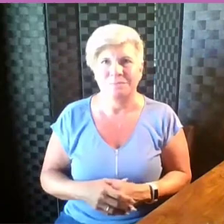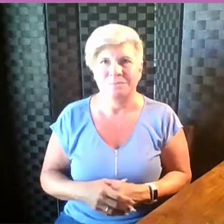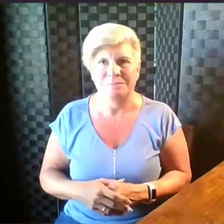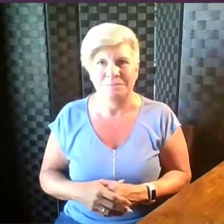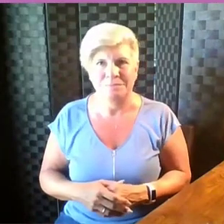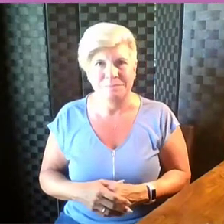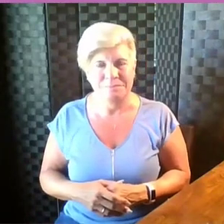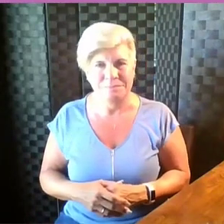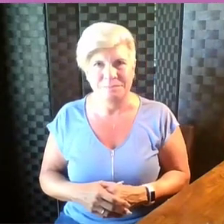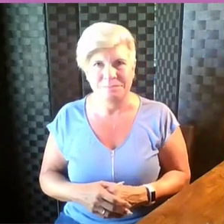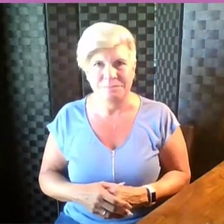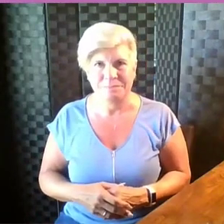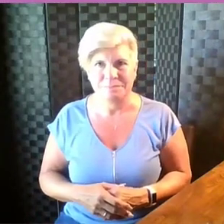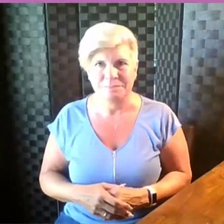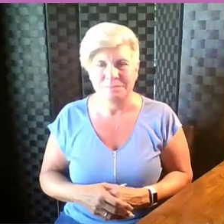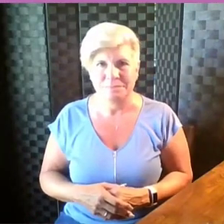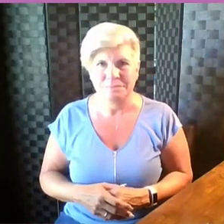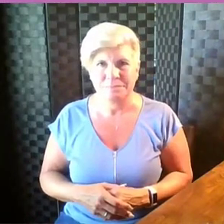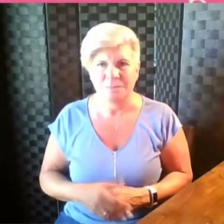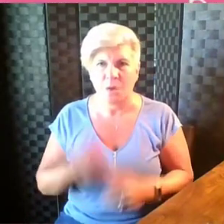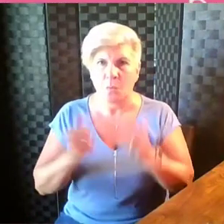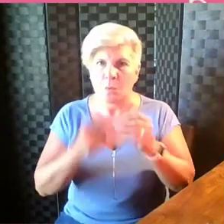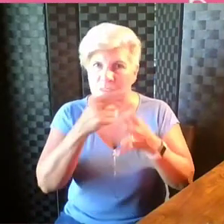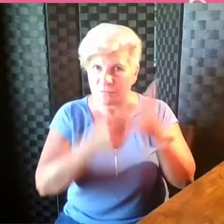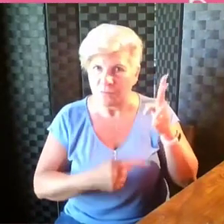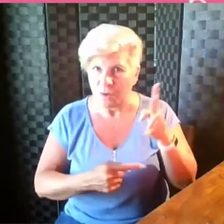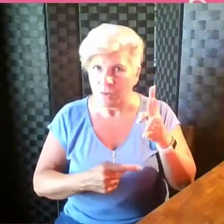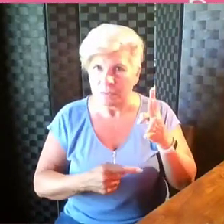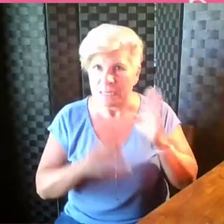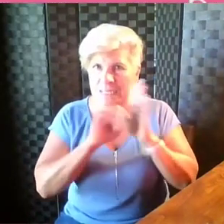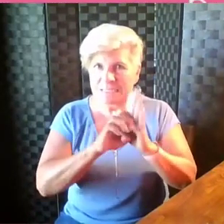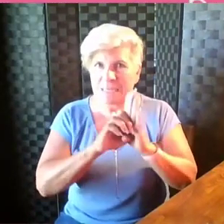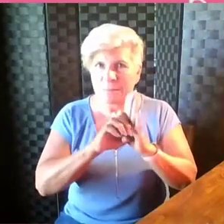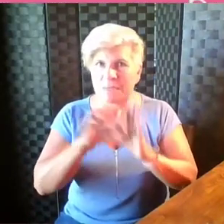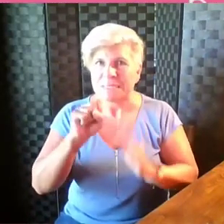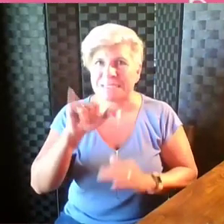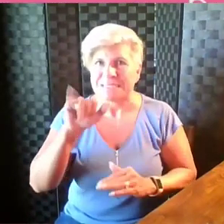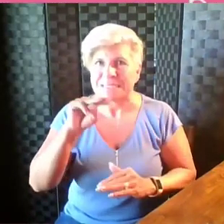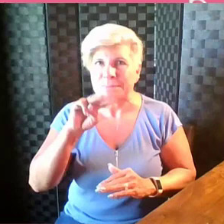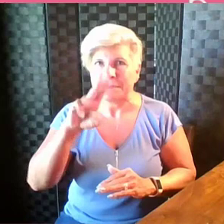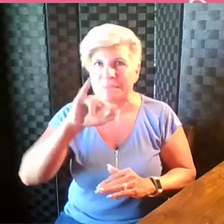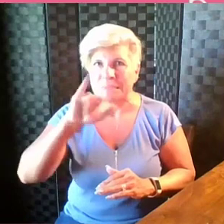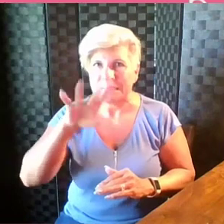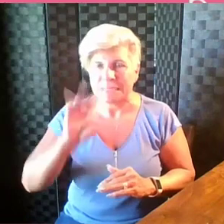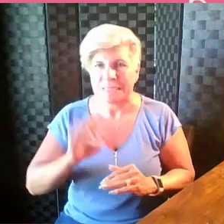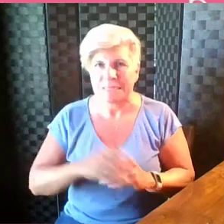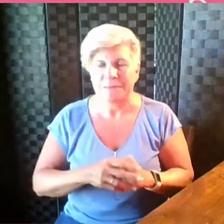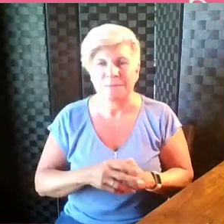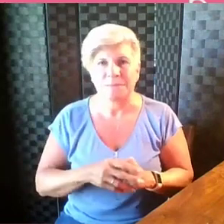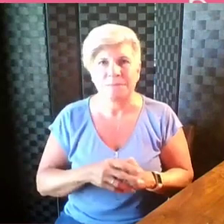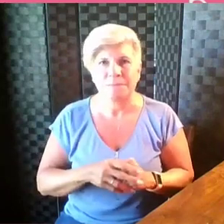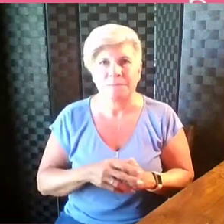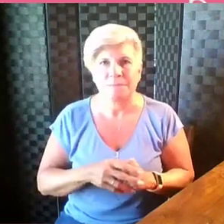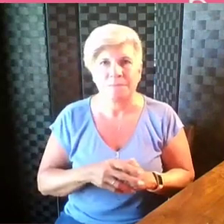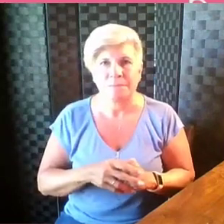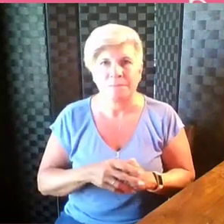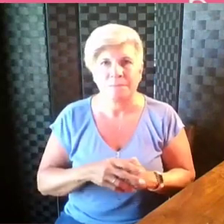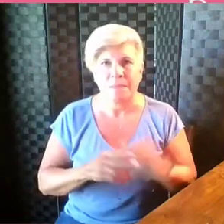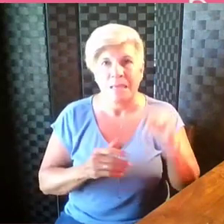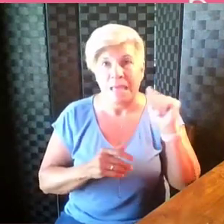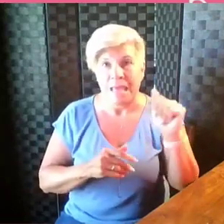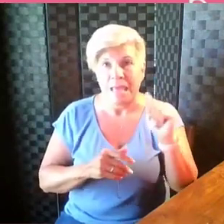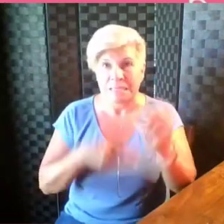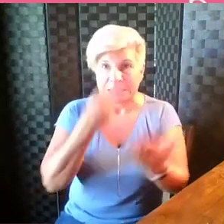Which of the following is an example of a simile in Goldilocks and the Three Bears? A, then she lay down in the third bed and fell